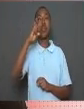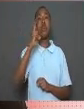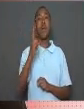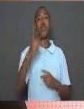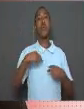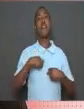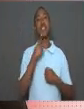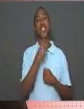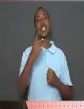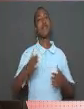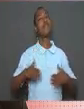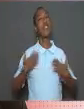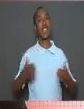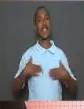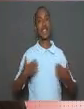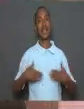have some fun.